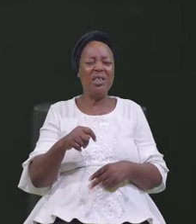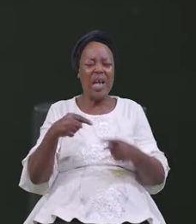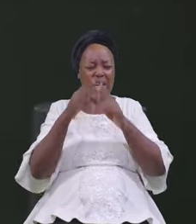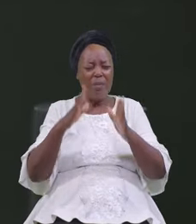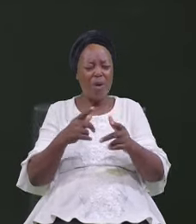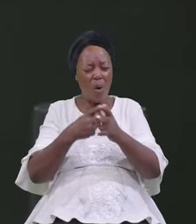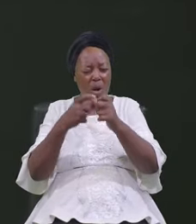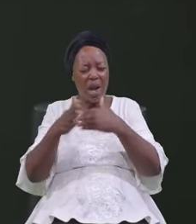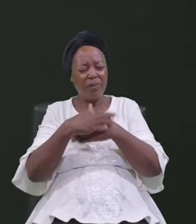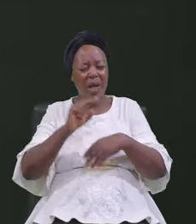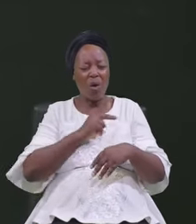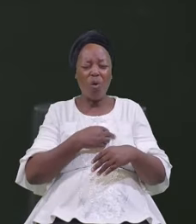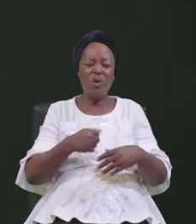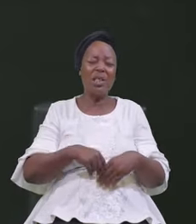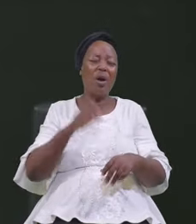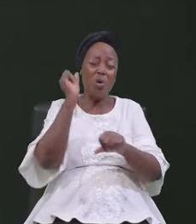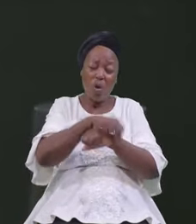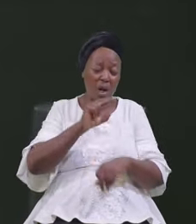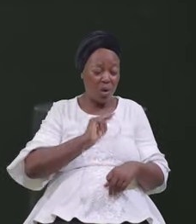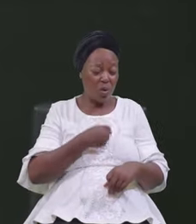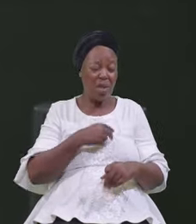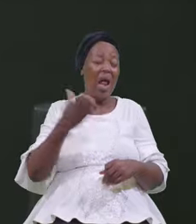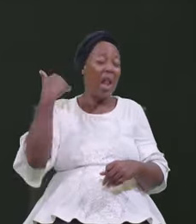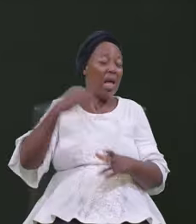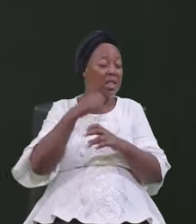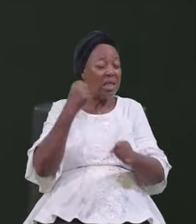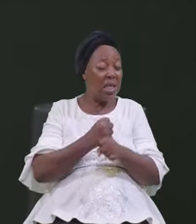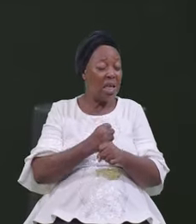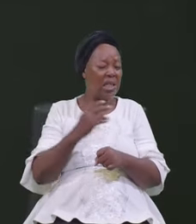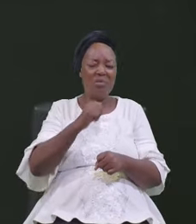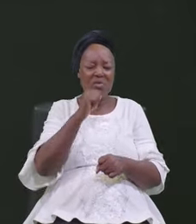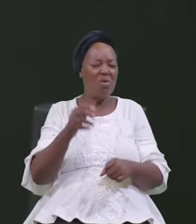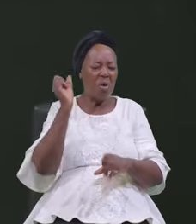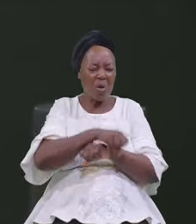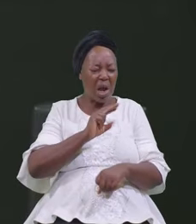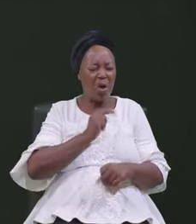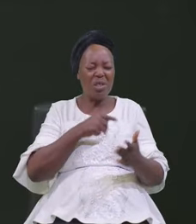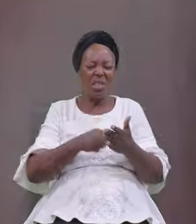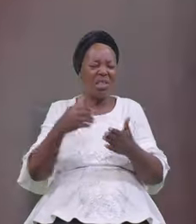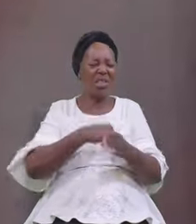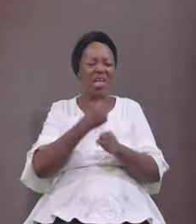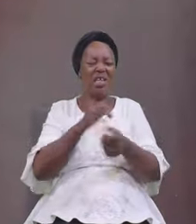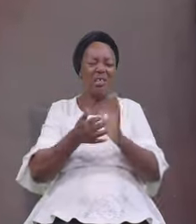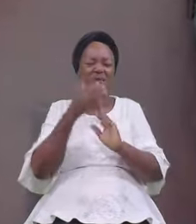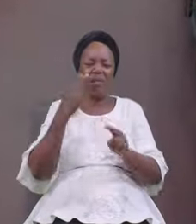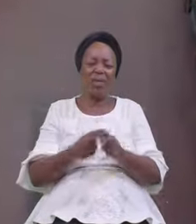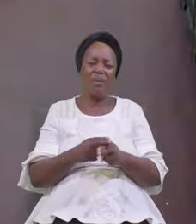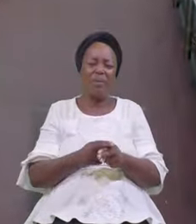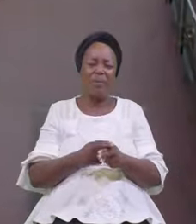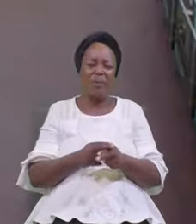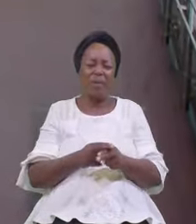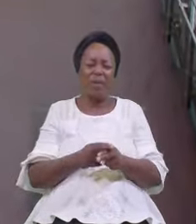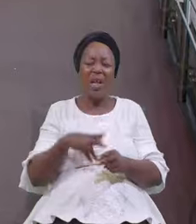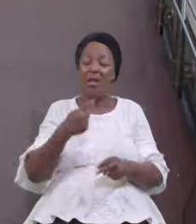pursuing us, overpowering us last year? They will not overpower us this year.